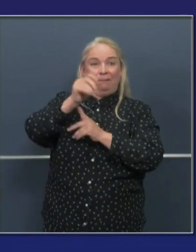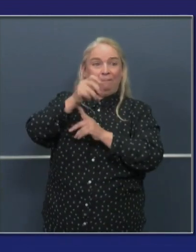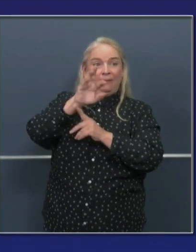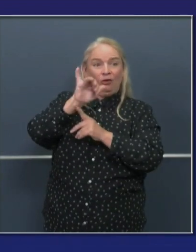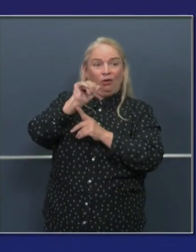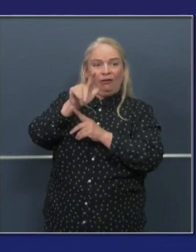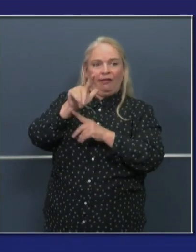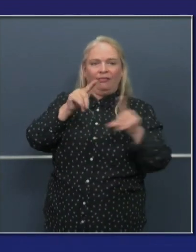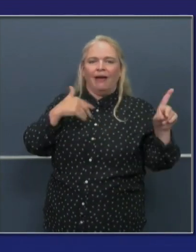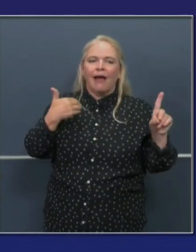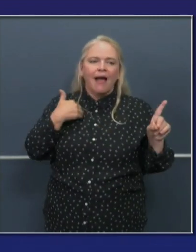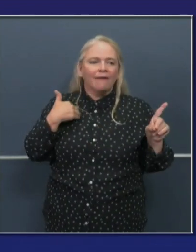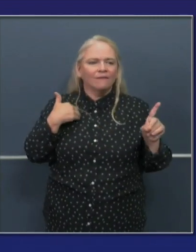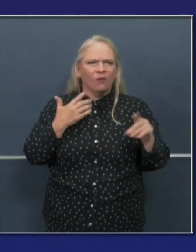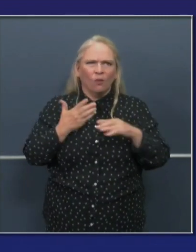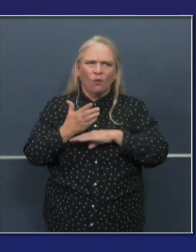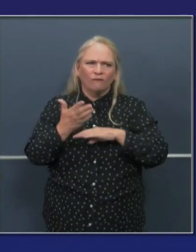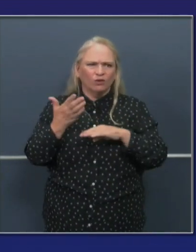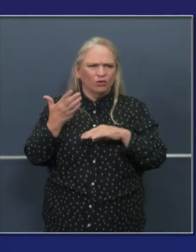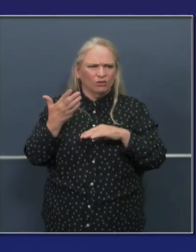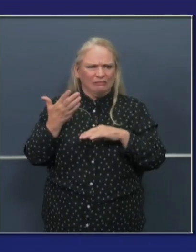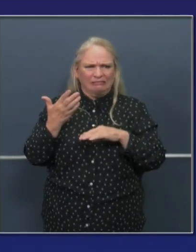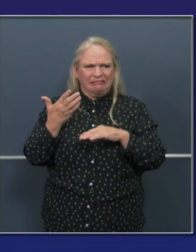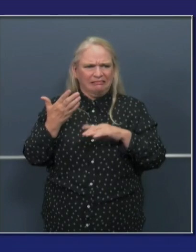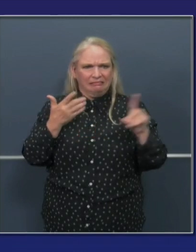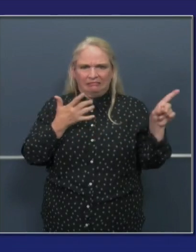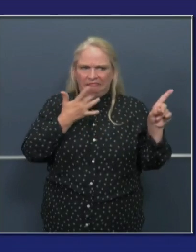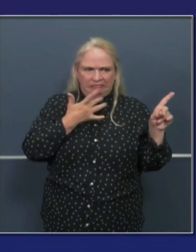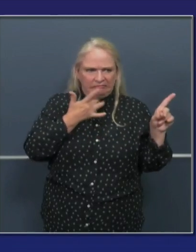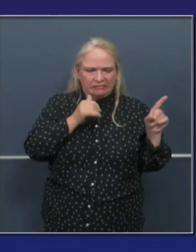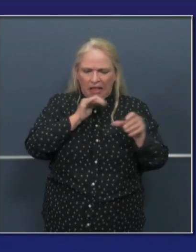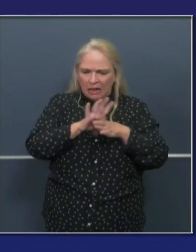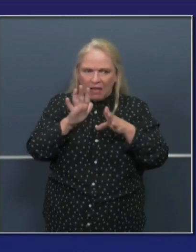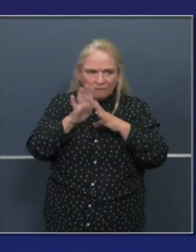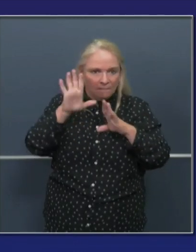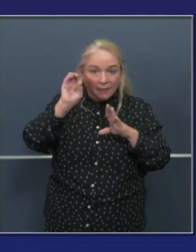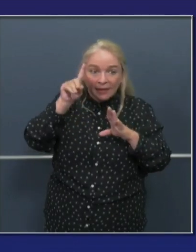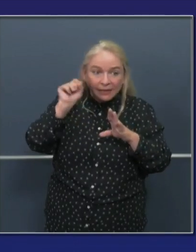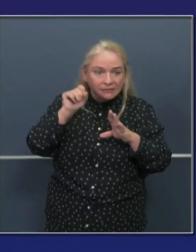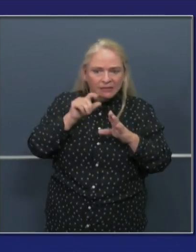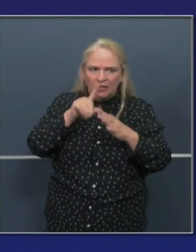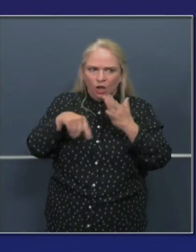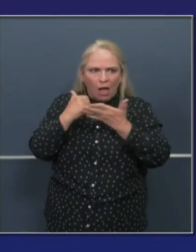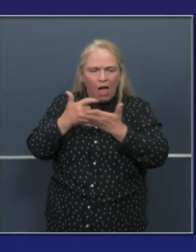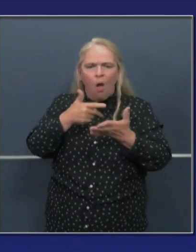over 500 patients, why we have protocols and processes of where to send